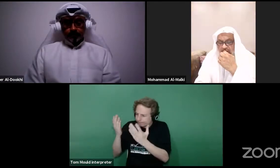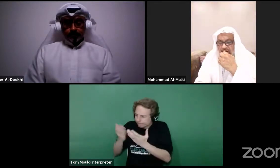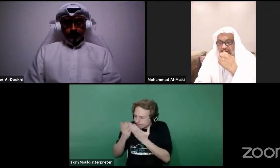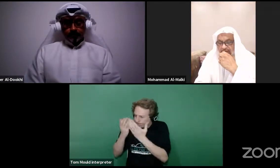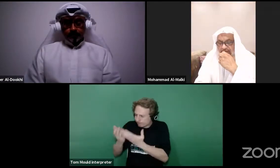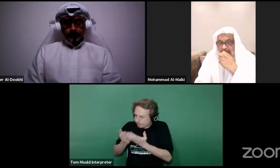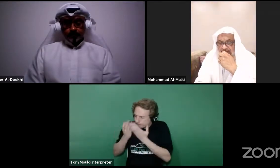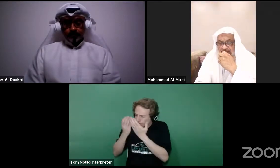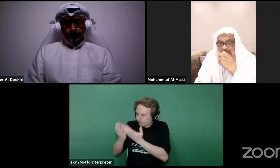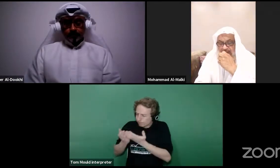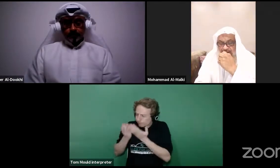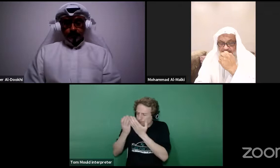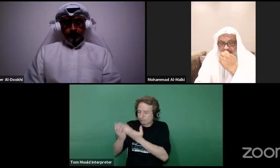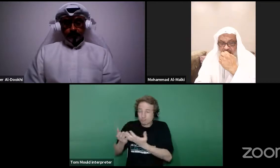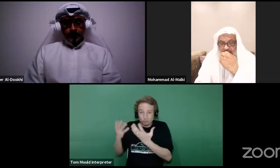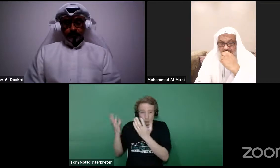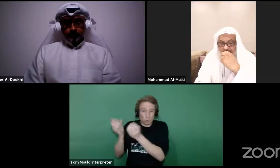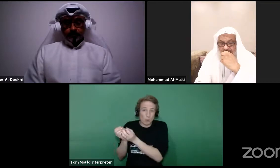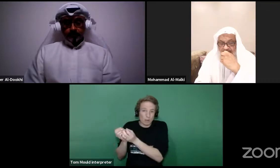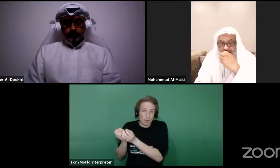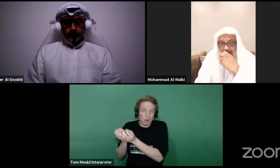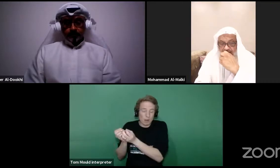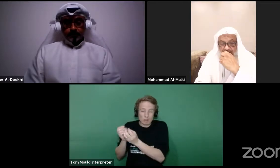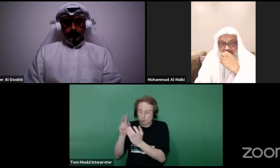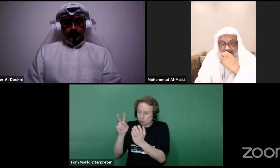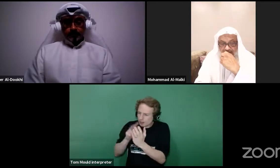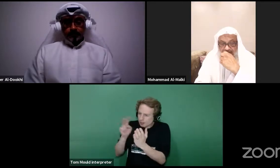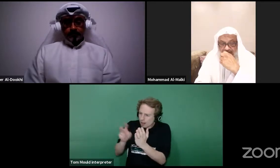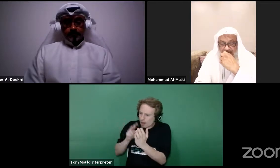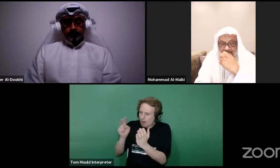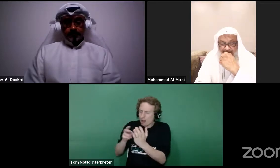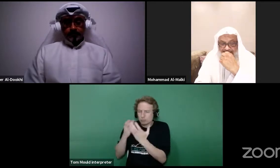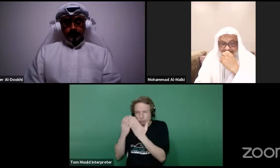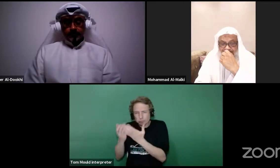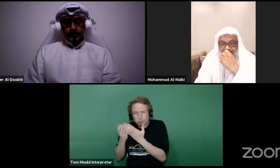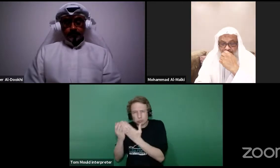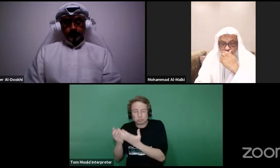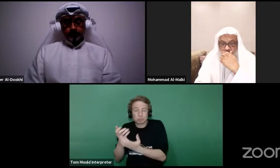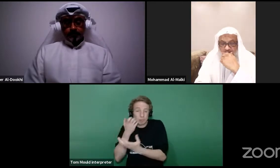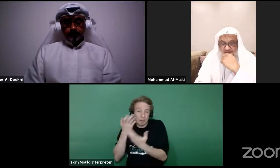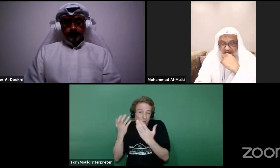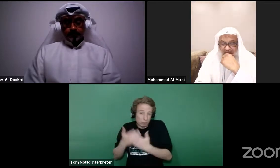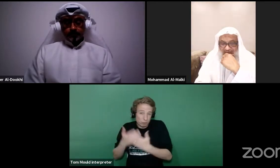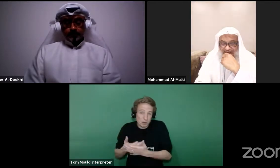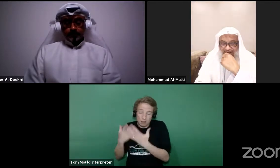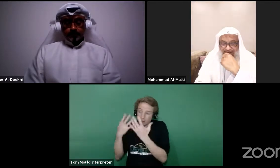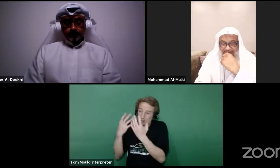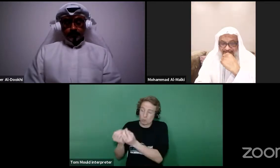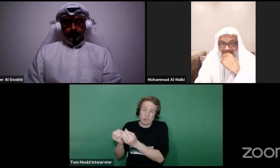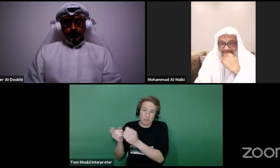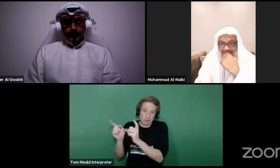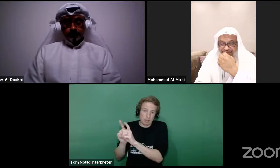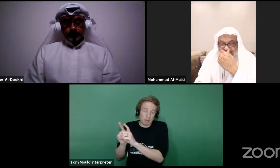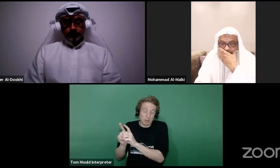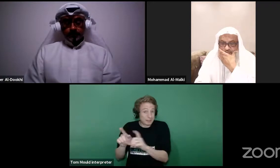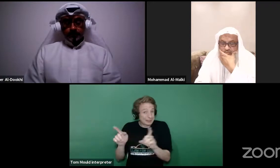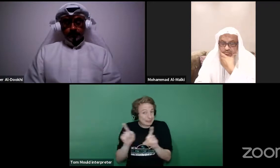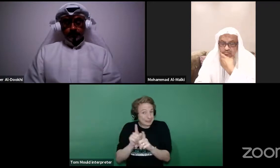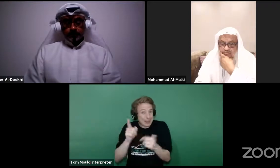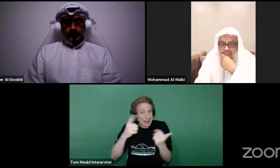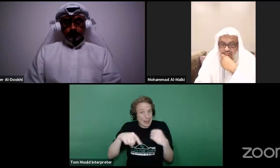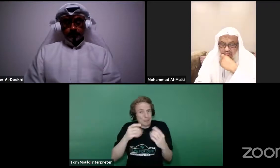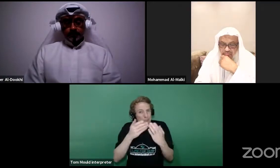situation of the Muslim should be, that they should recite the Quran every day in Ramadan. They should